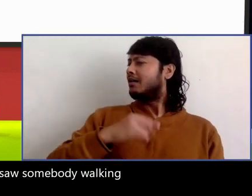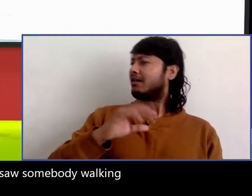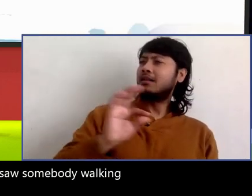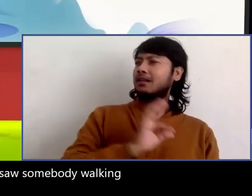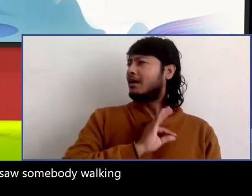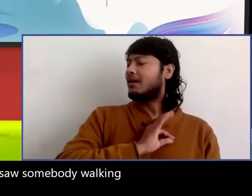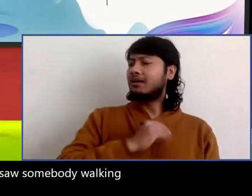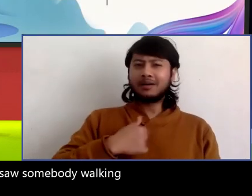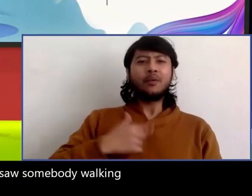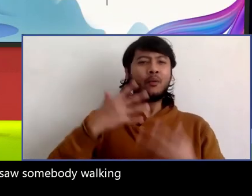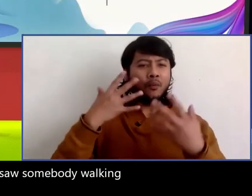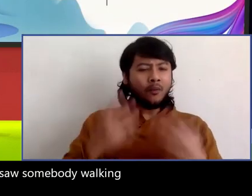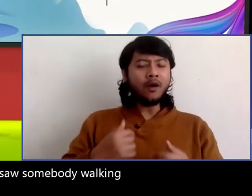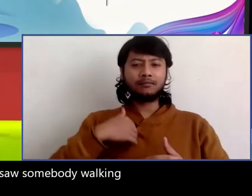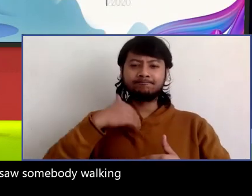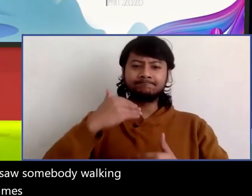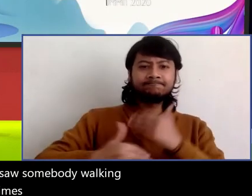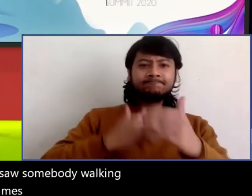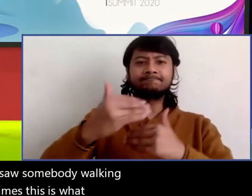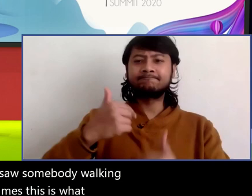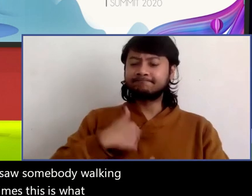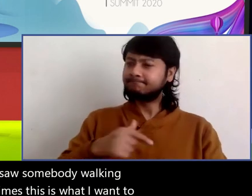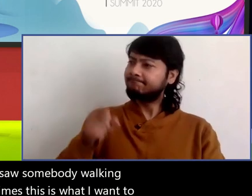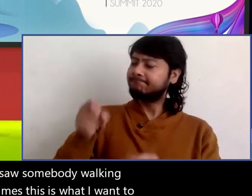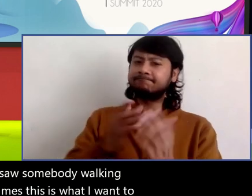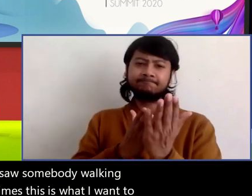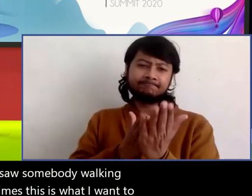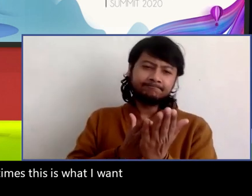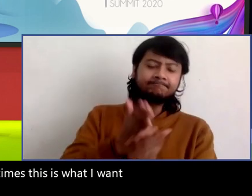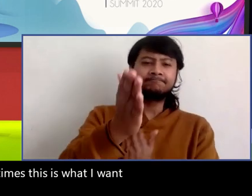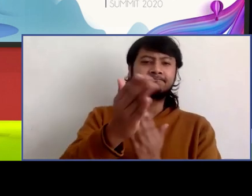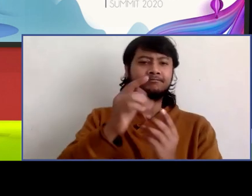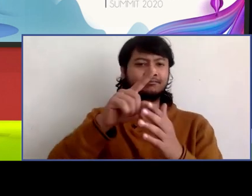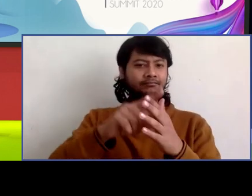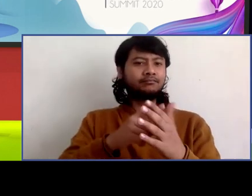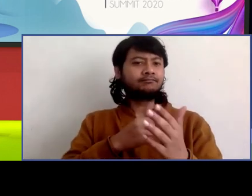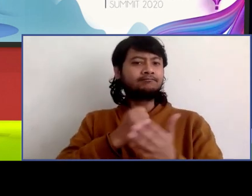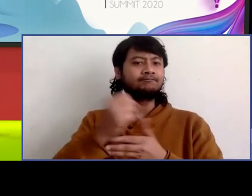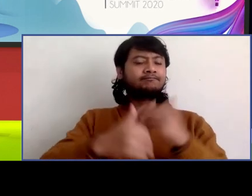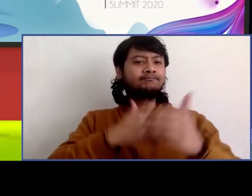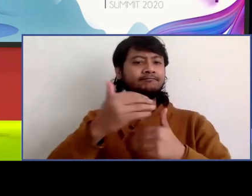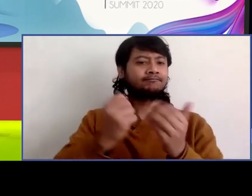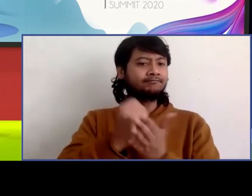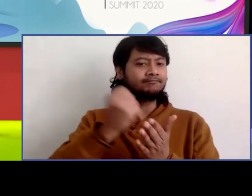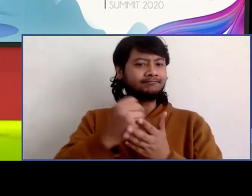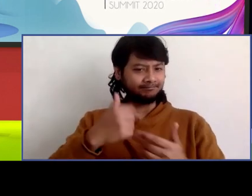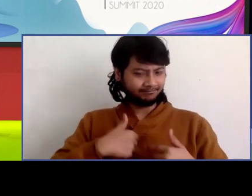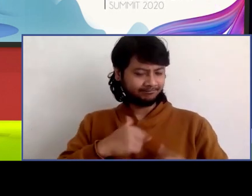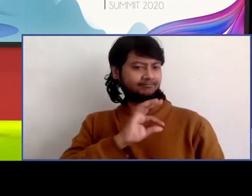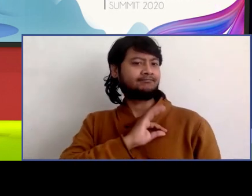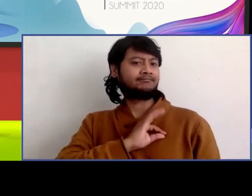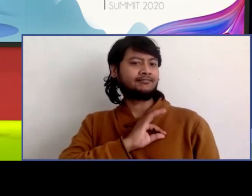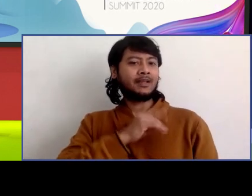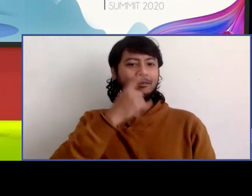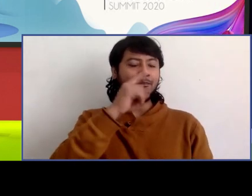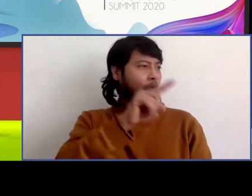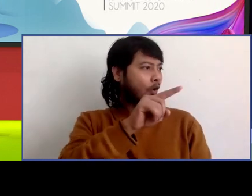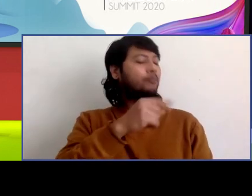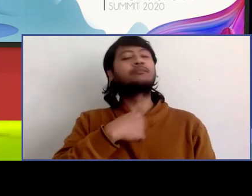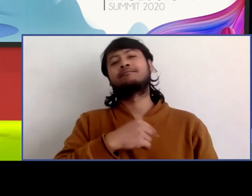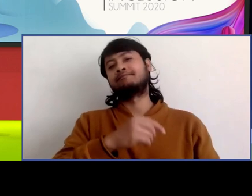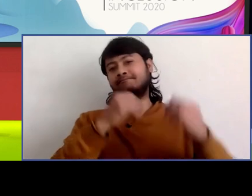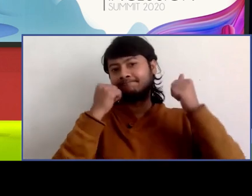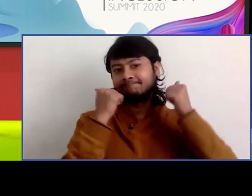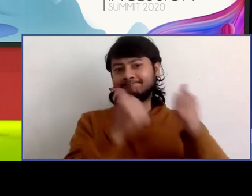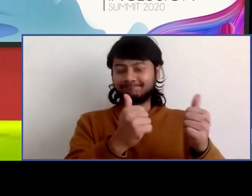times, "This is what I want to do." And his mother listened to Pranav. And from that day, he has followed the